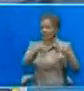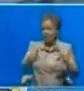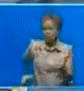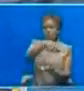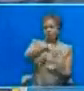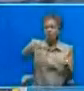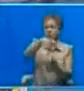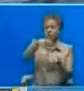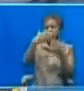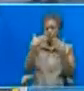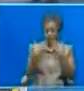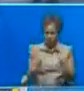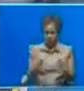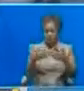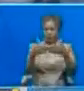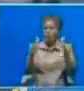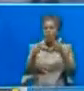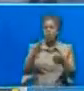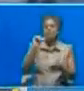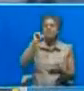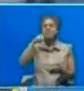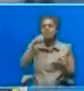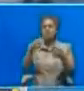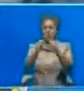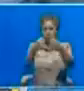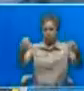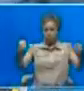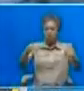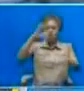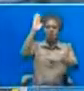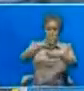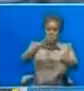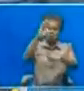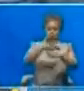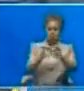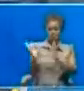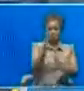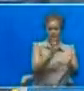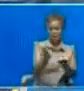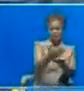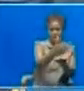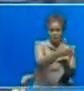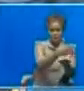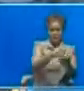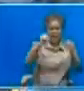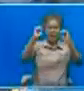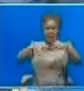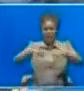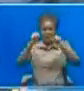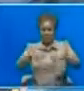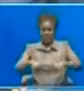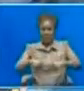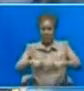confusion and will open a new dawn for proper construction of collective bargaining